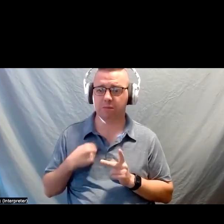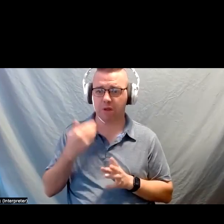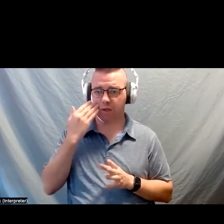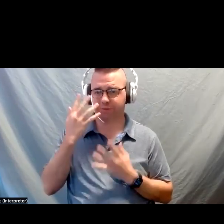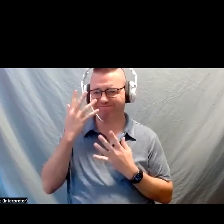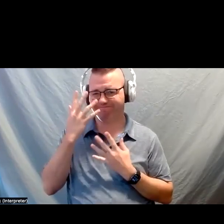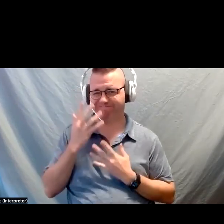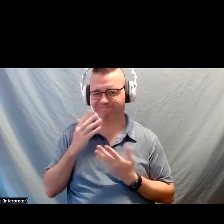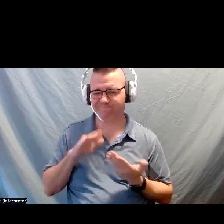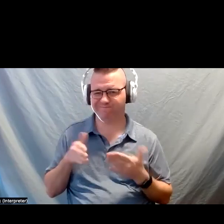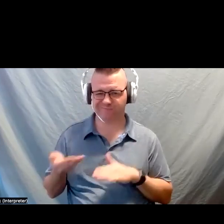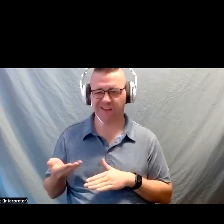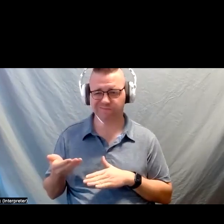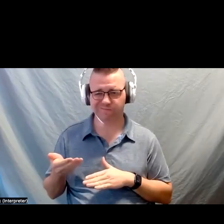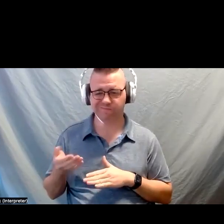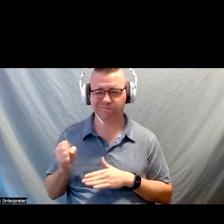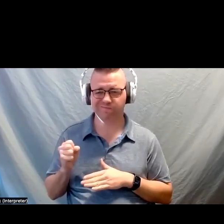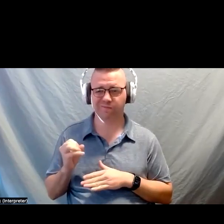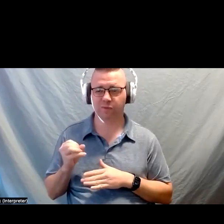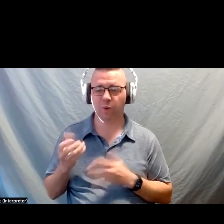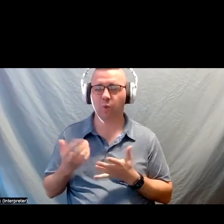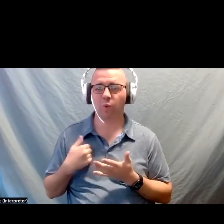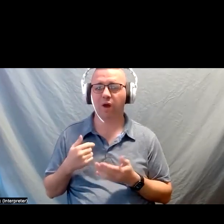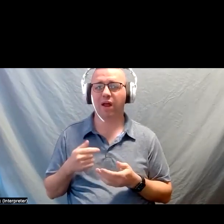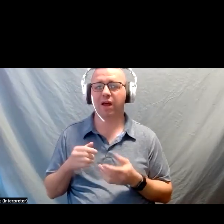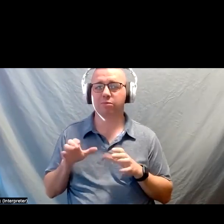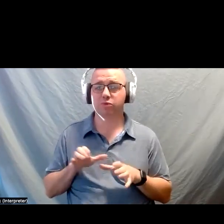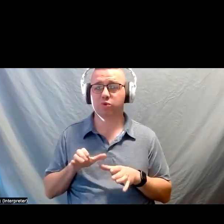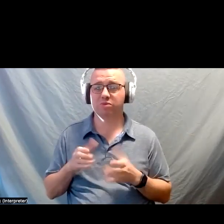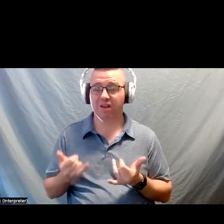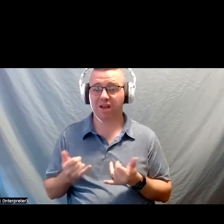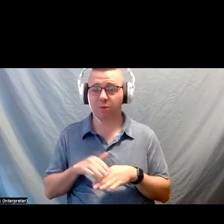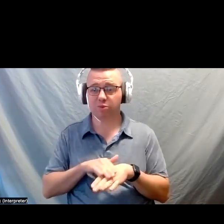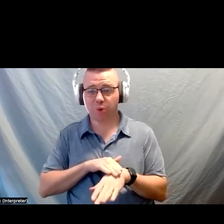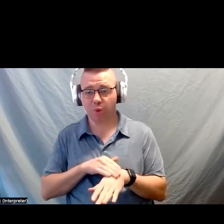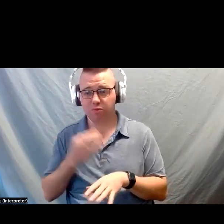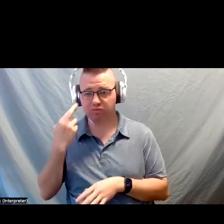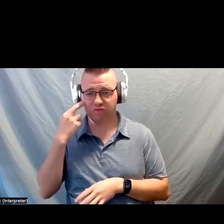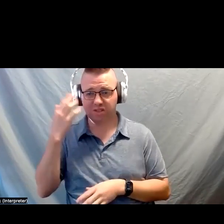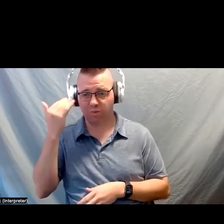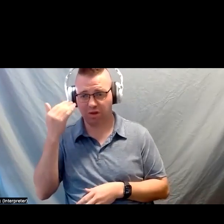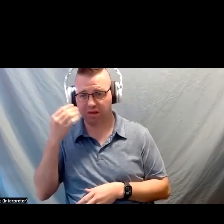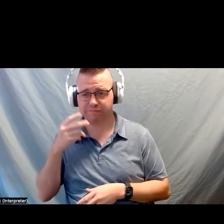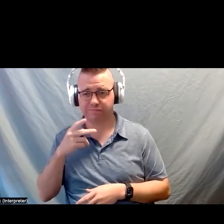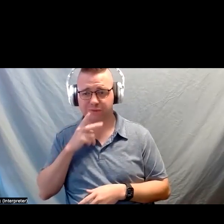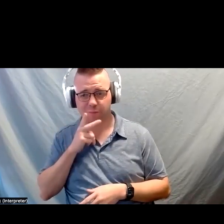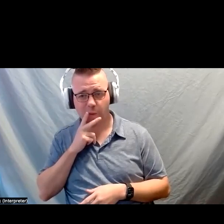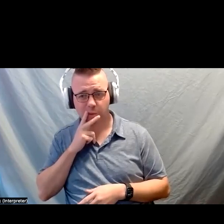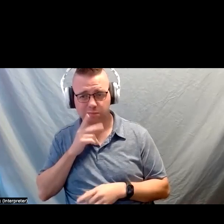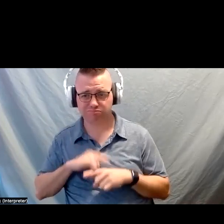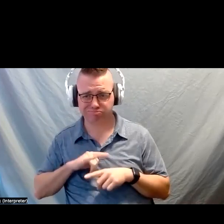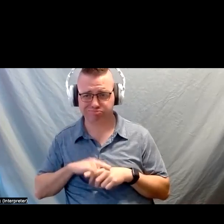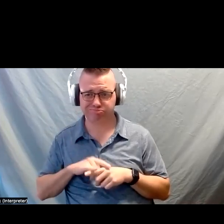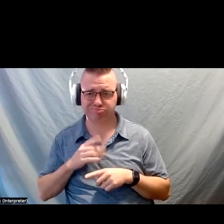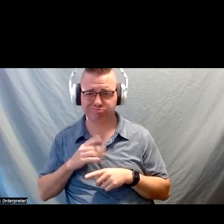died. What's slowing me down now is the fact that I used to smoke and I have emphysema, and